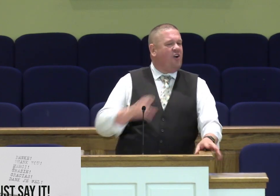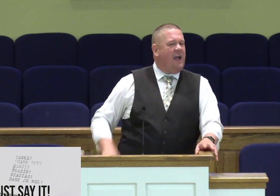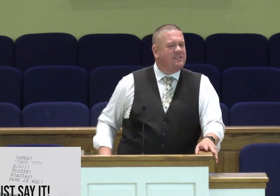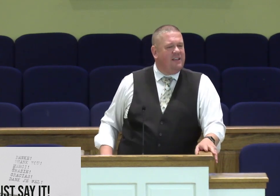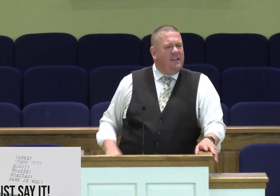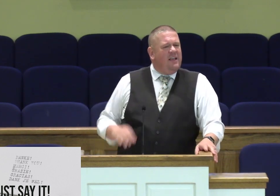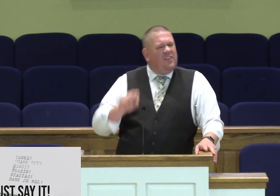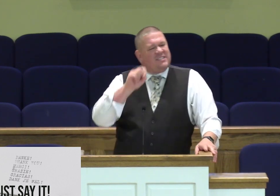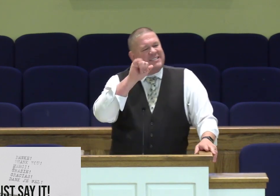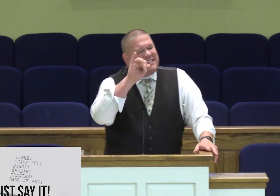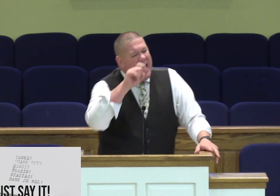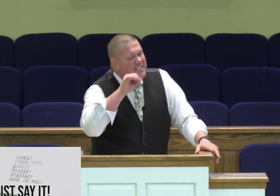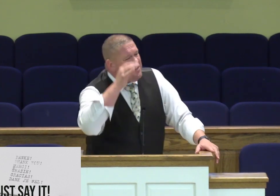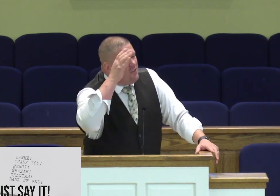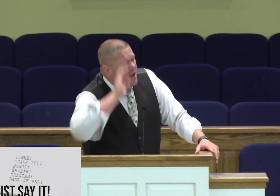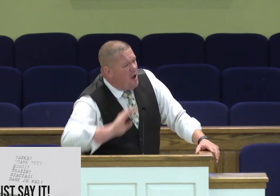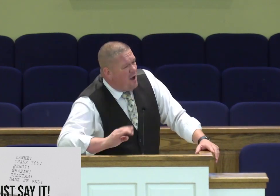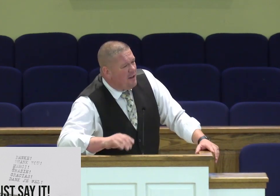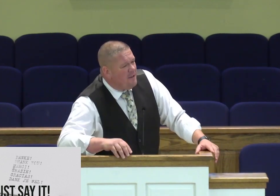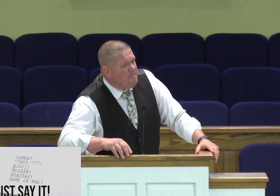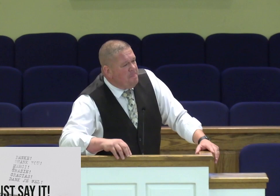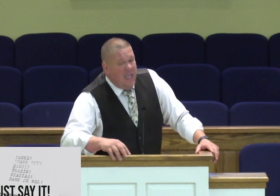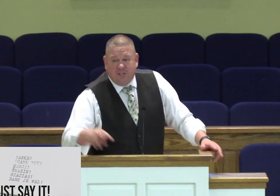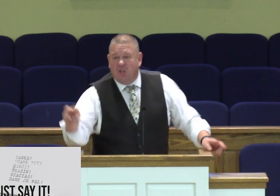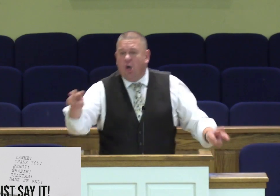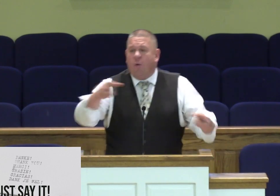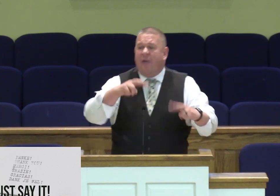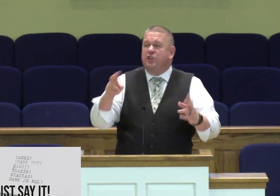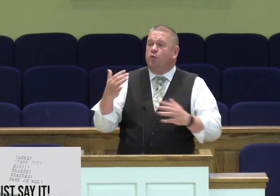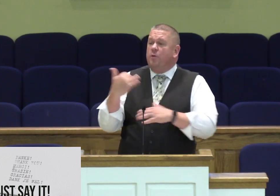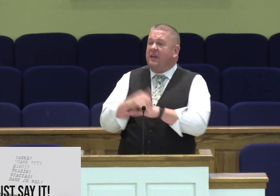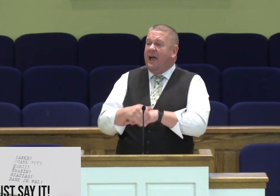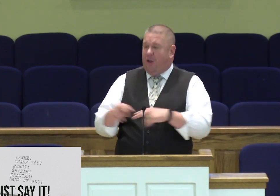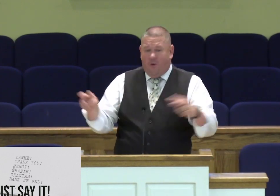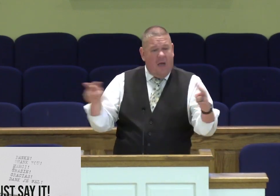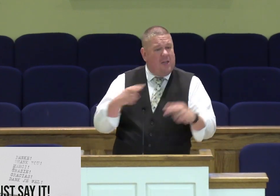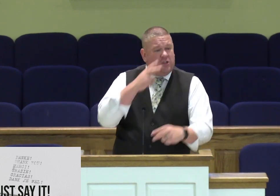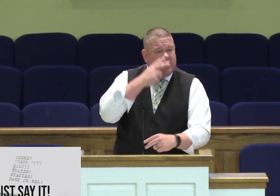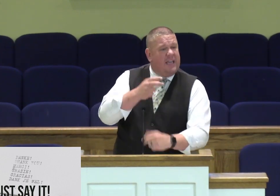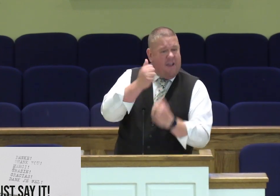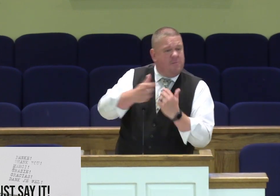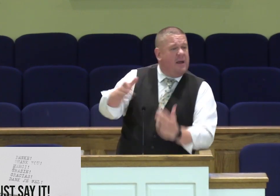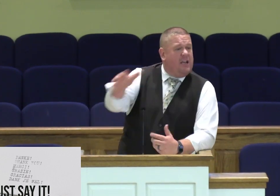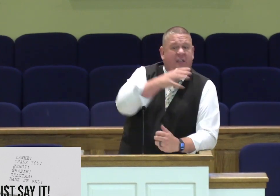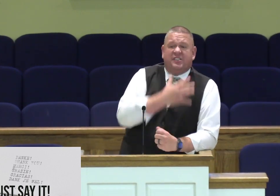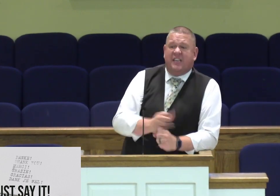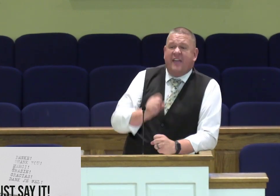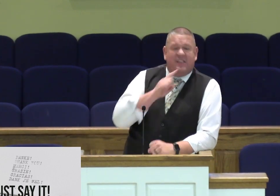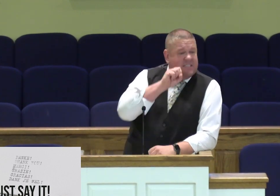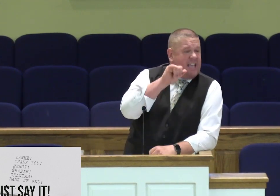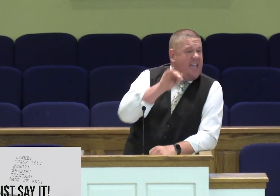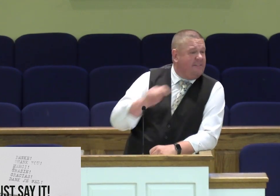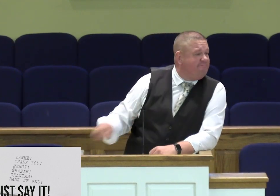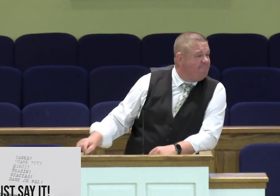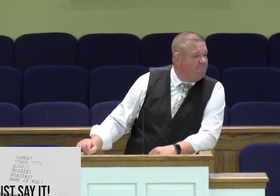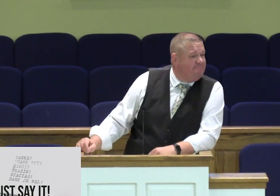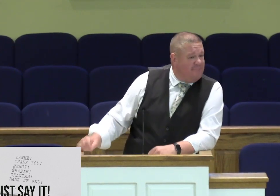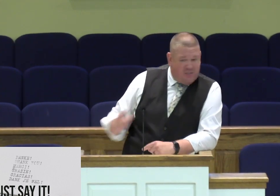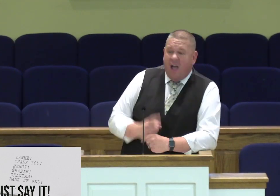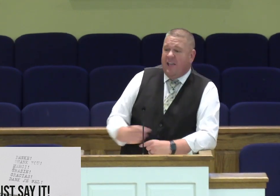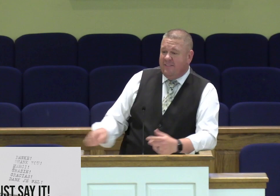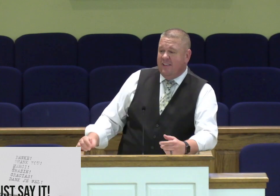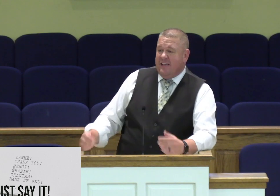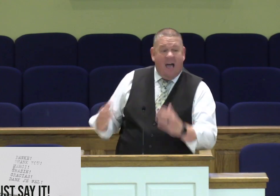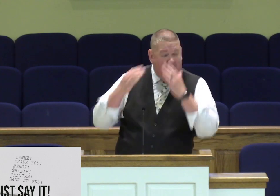Jesus Christ. The saints of God. As you look around this room tonight, look around, you see everybody in here that's saved is a saint.